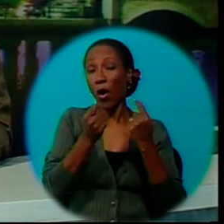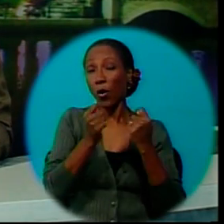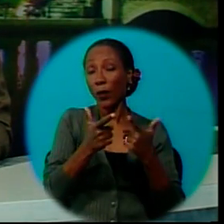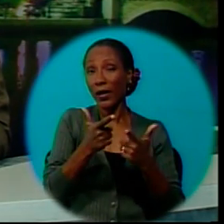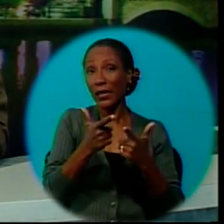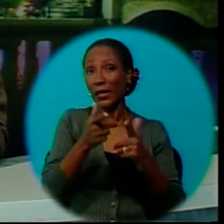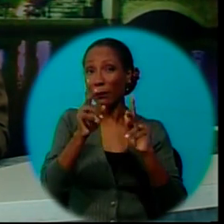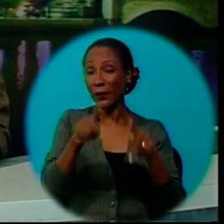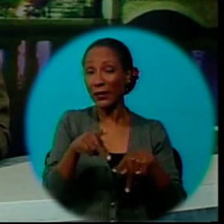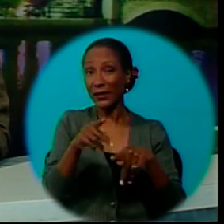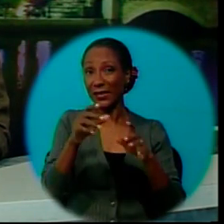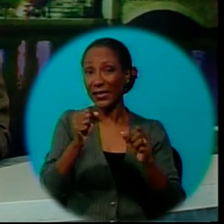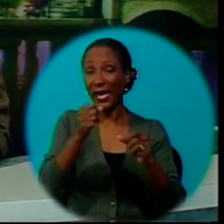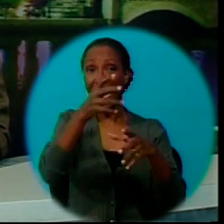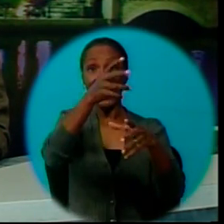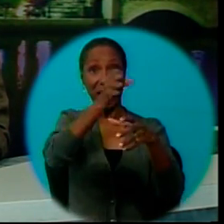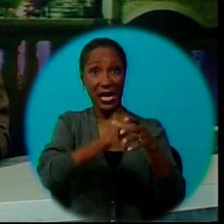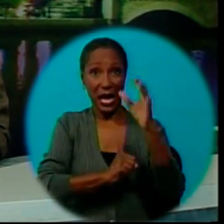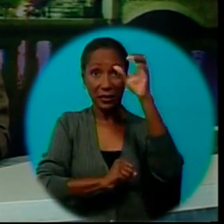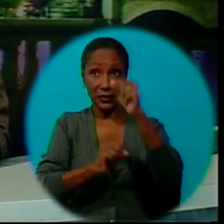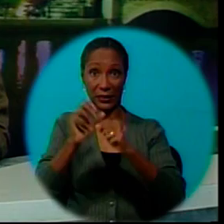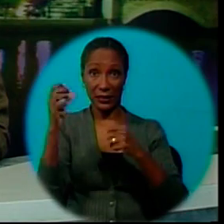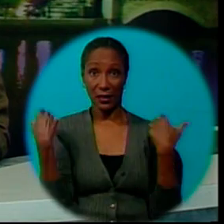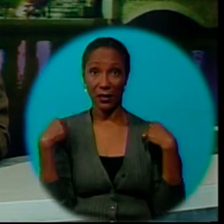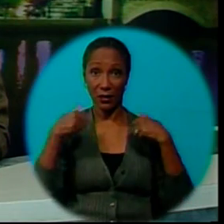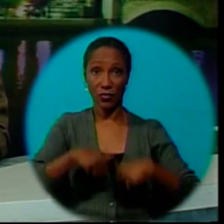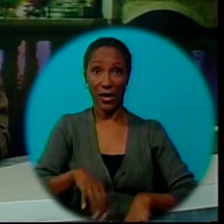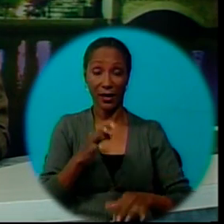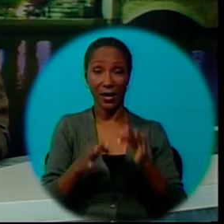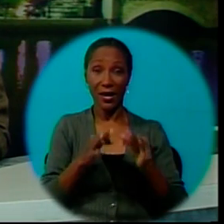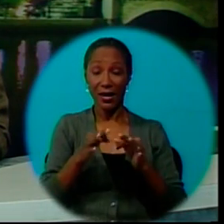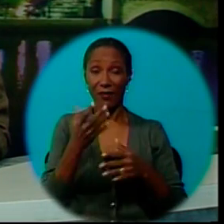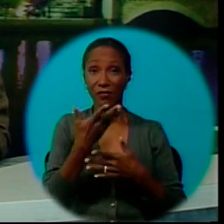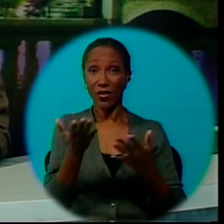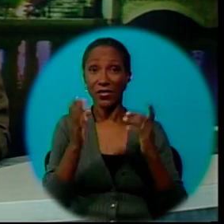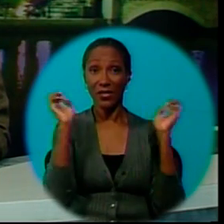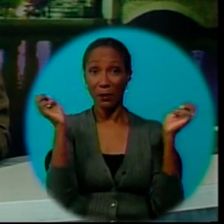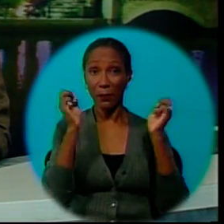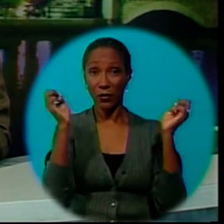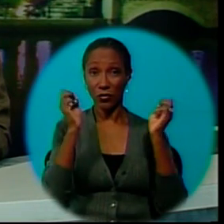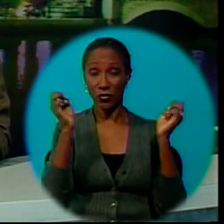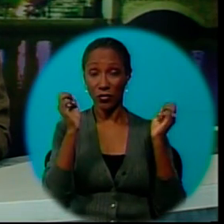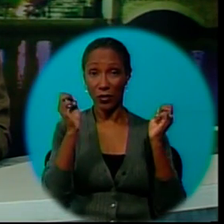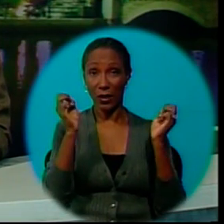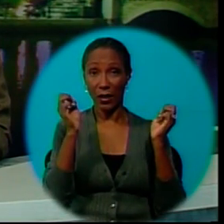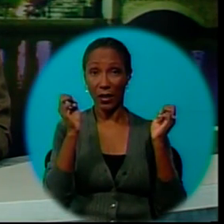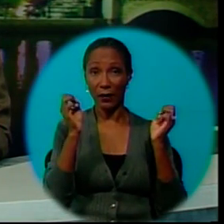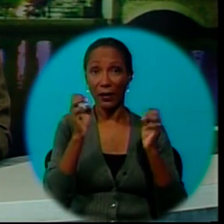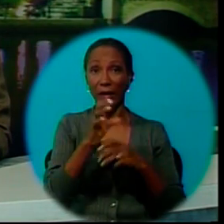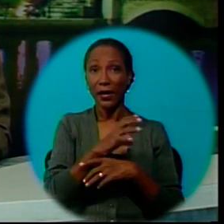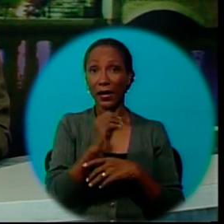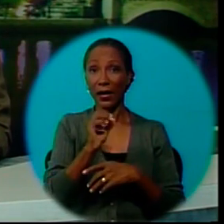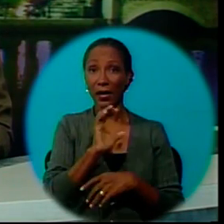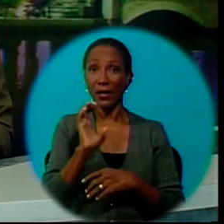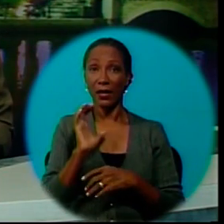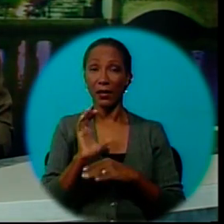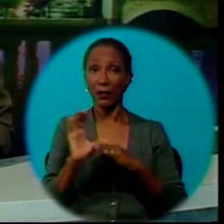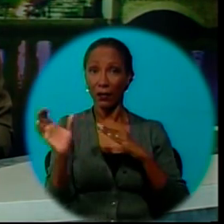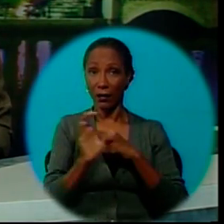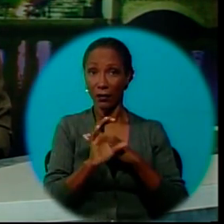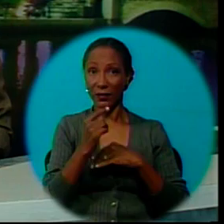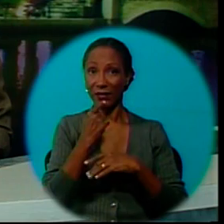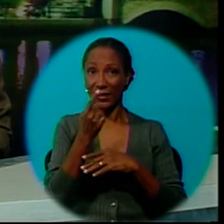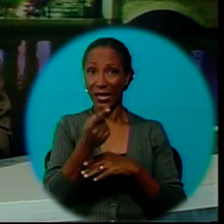have been reminded there are laws that regulate the way they should operate within Barbados's territorial waters. The Coast Guard says it